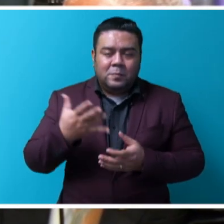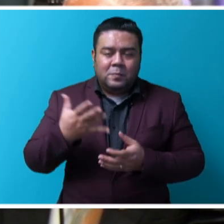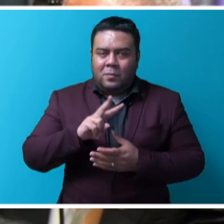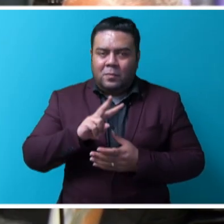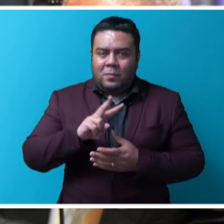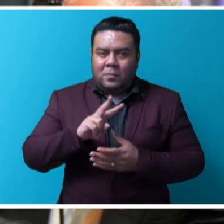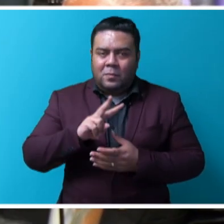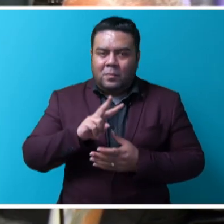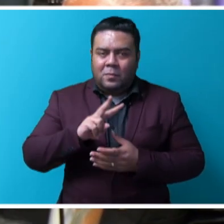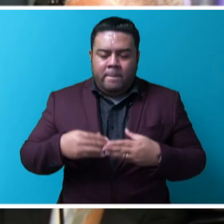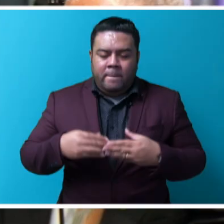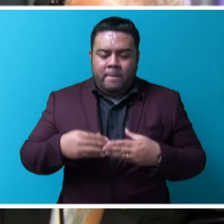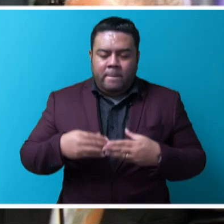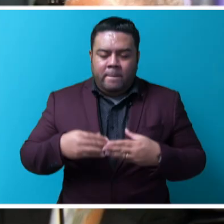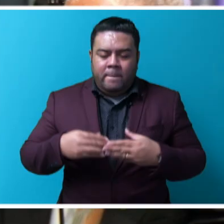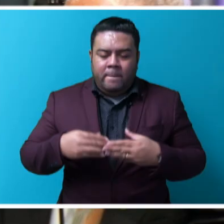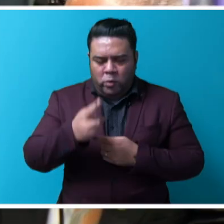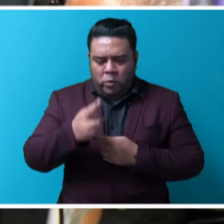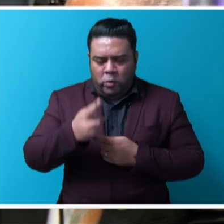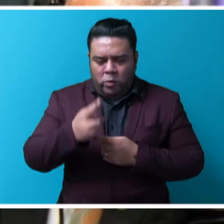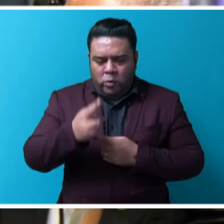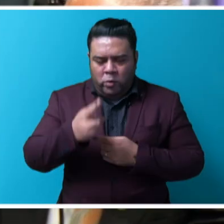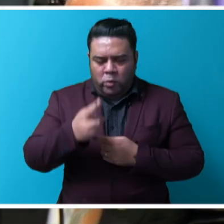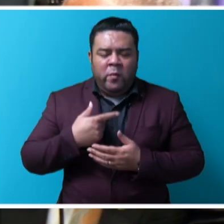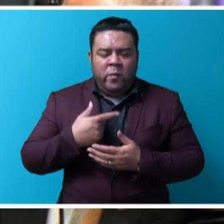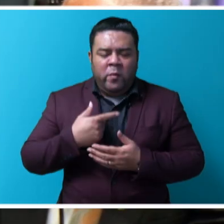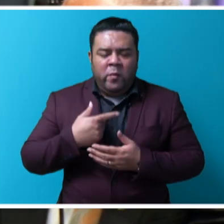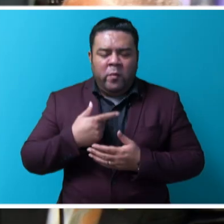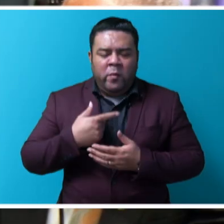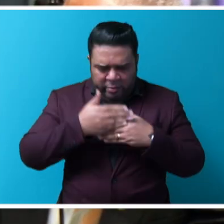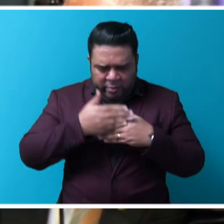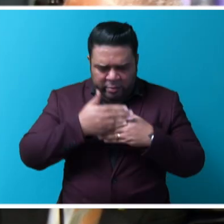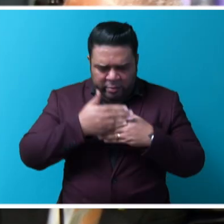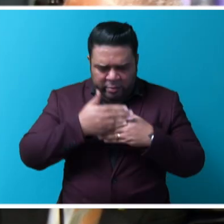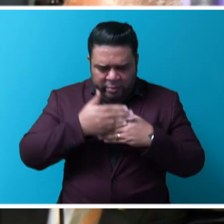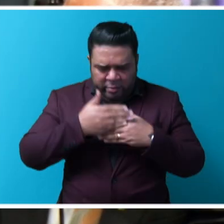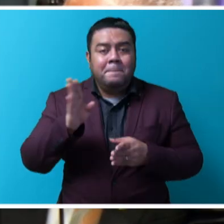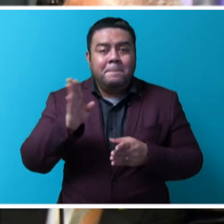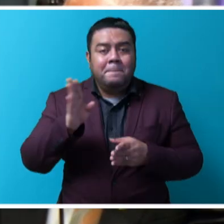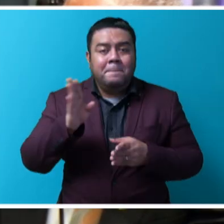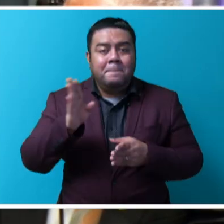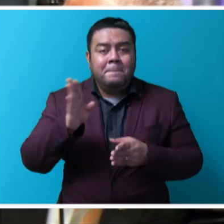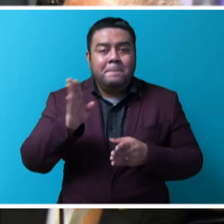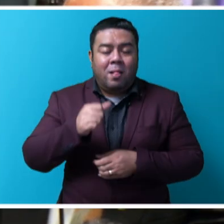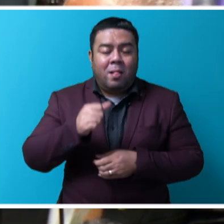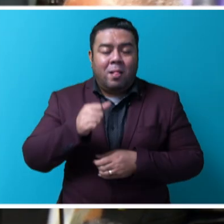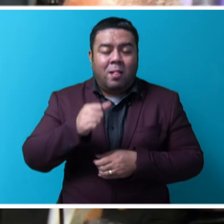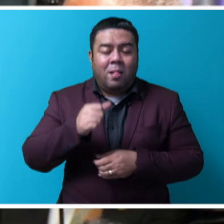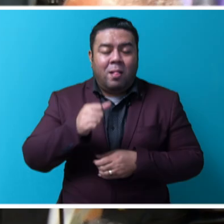sites. We are not just talking, we are doing. Mr. Speaker, sir, now we'll go into the specific of